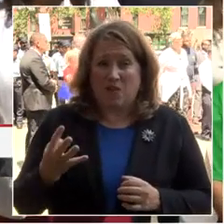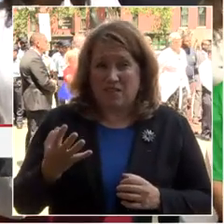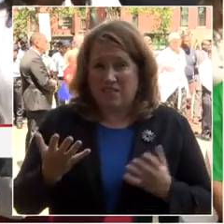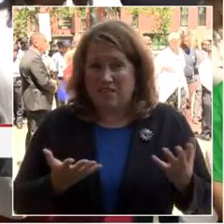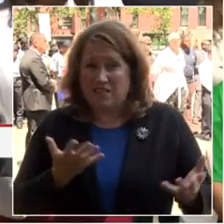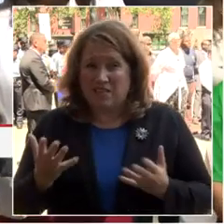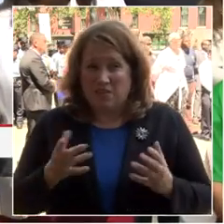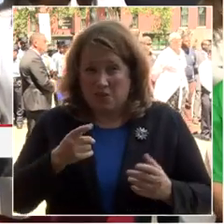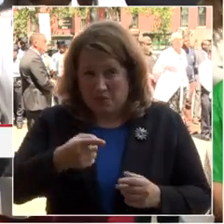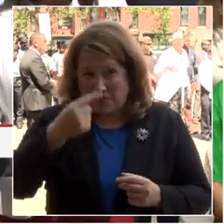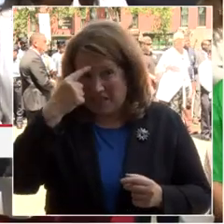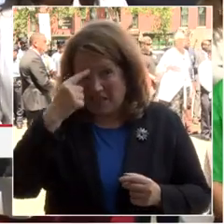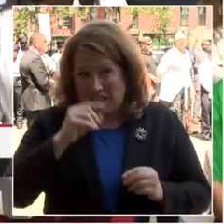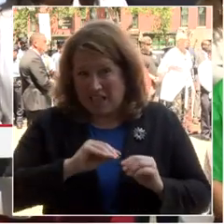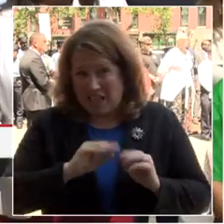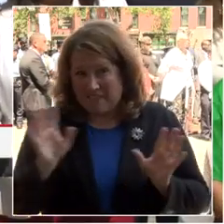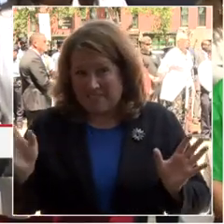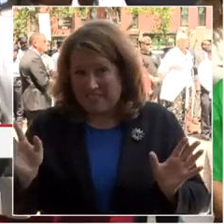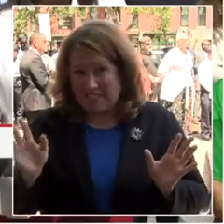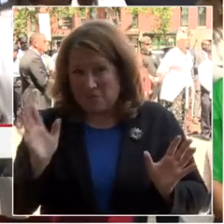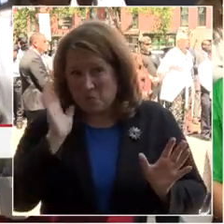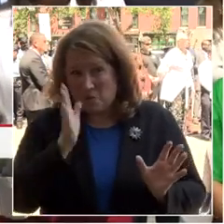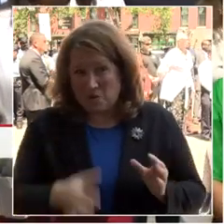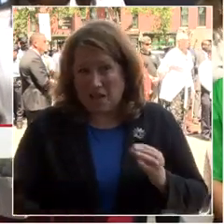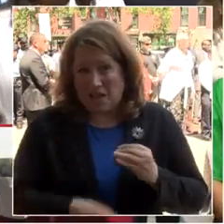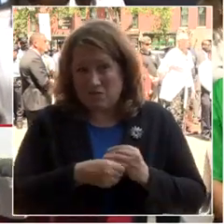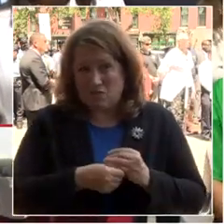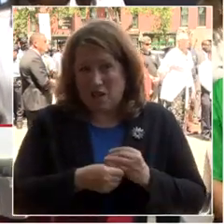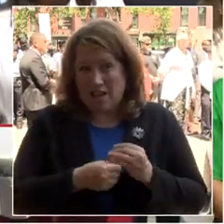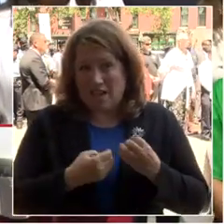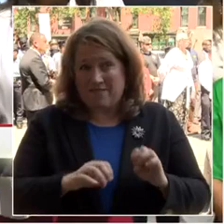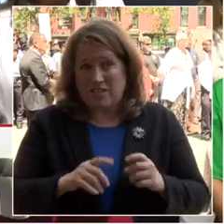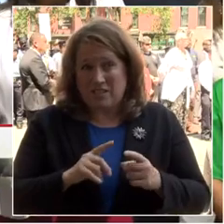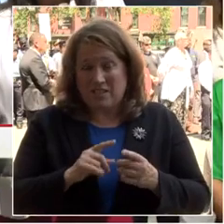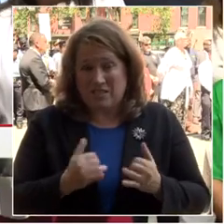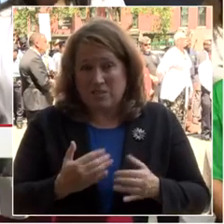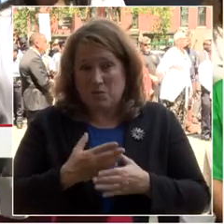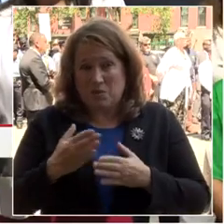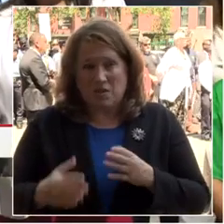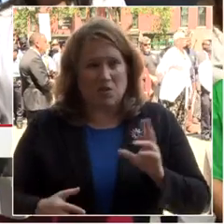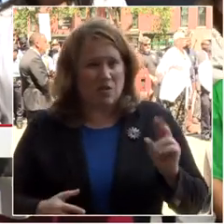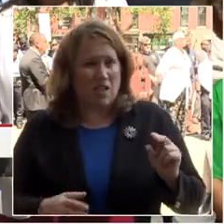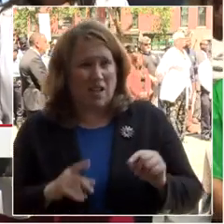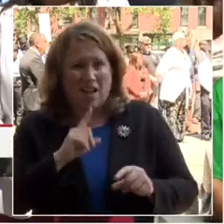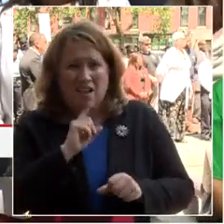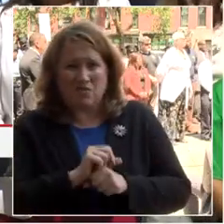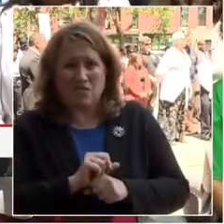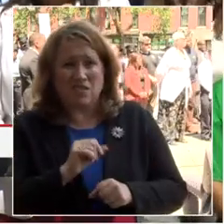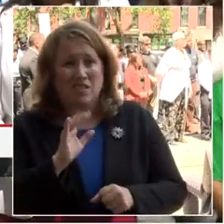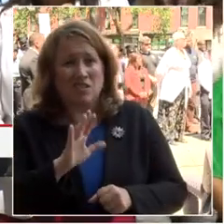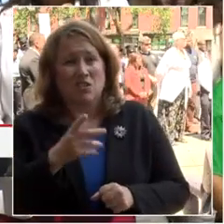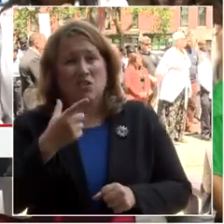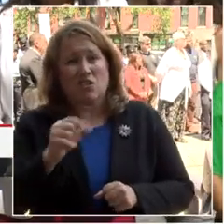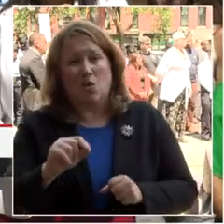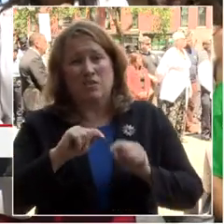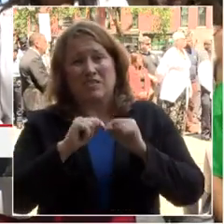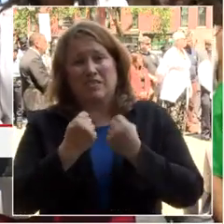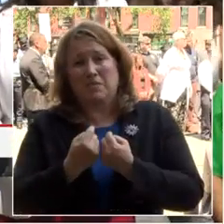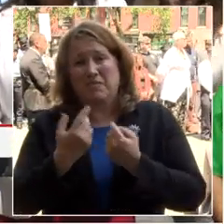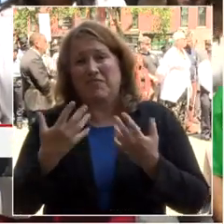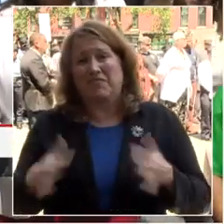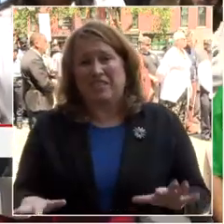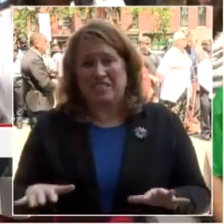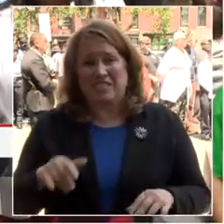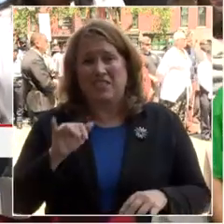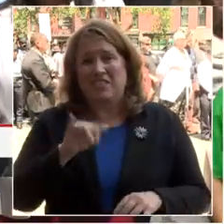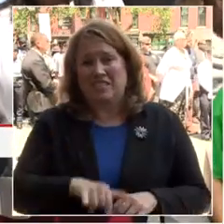thought obviously there should be extra effort this weekend. No, actually, we've deployed GO teams. I think this may be the